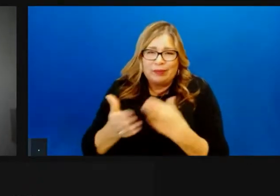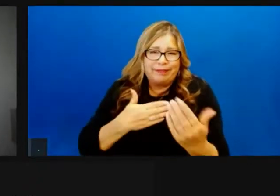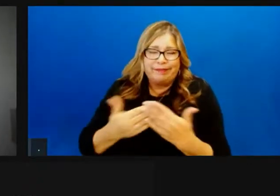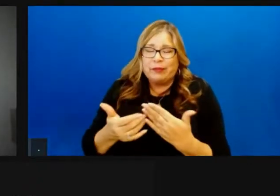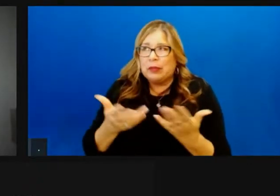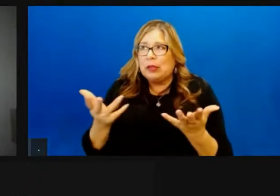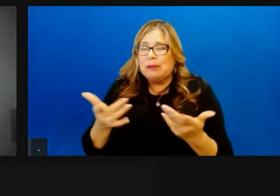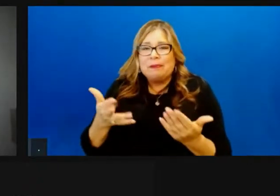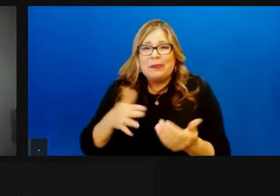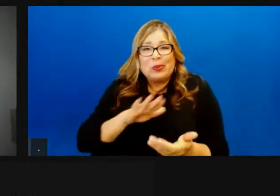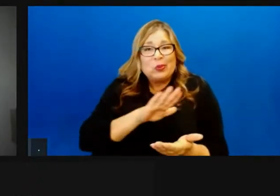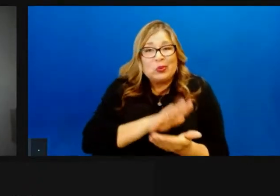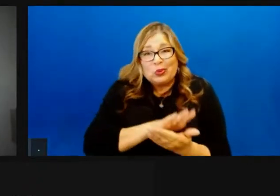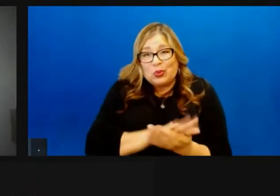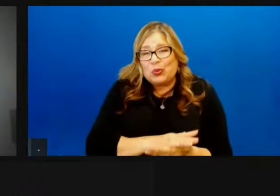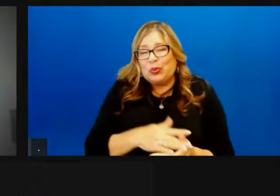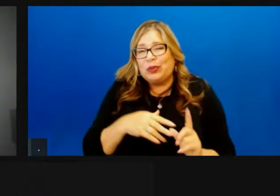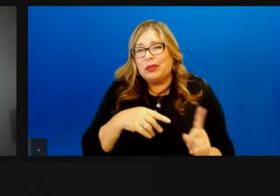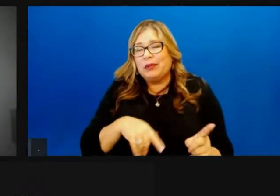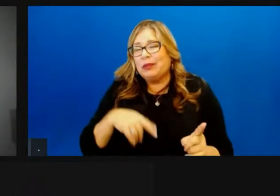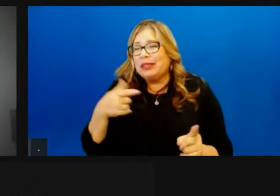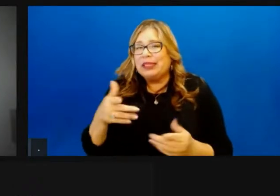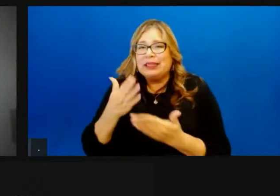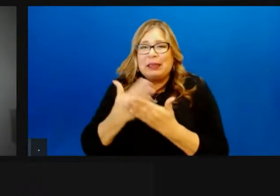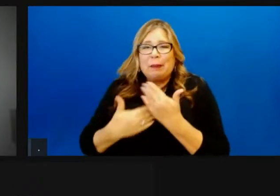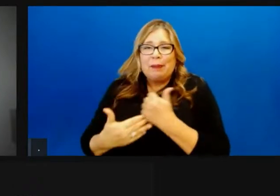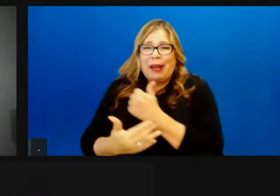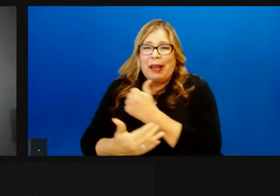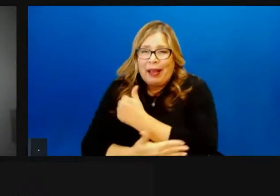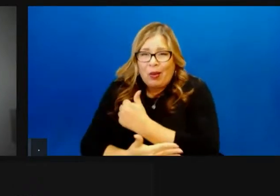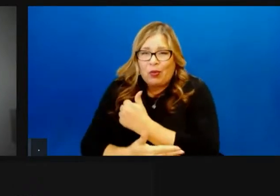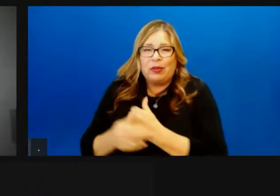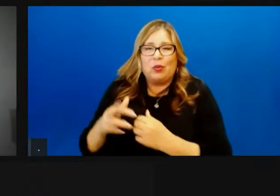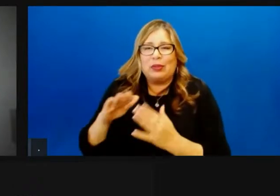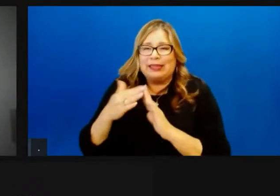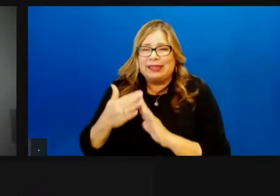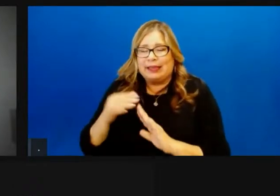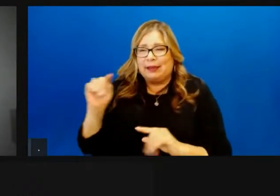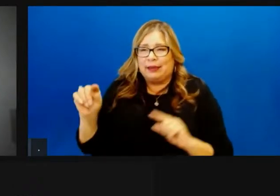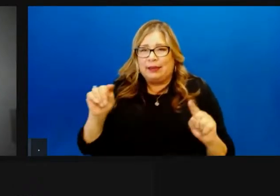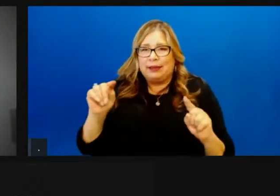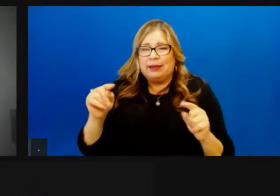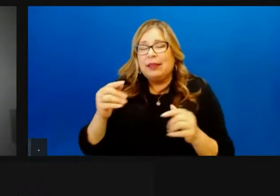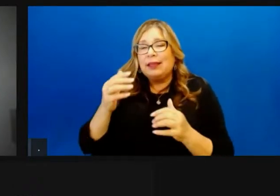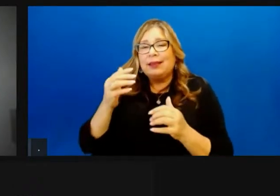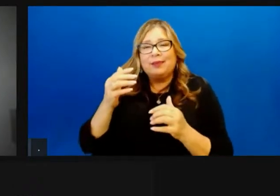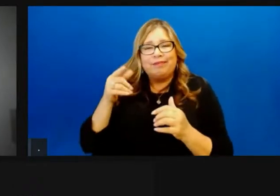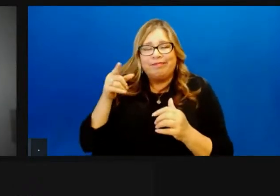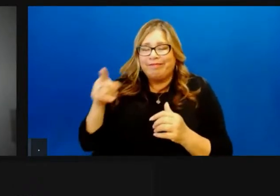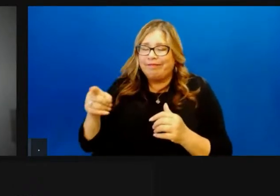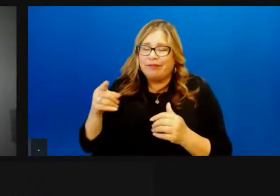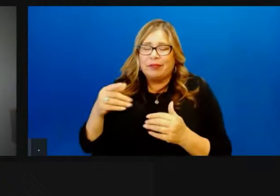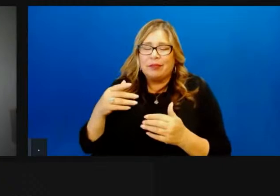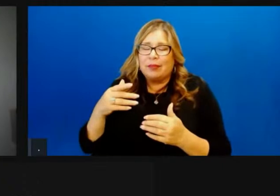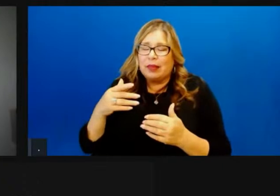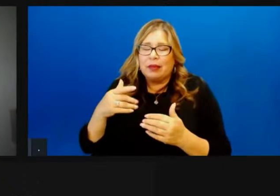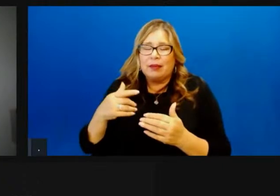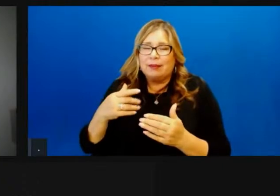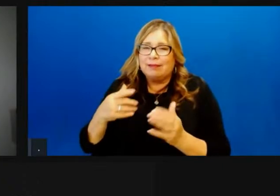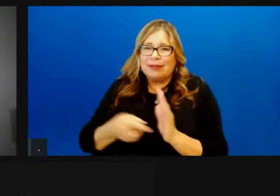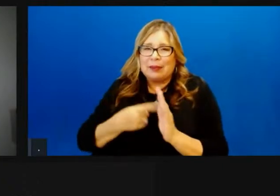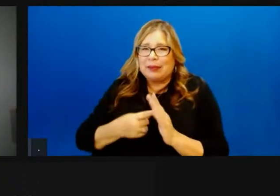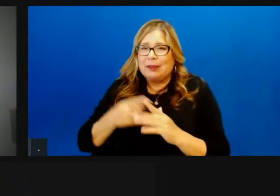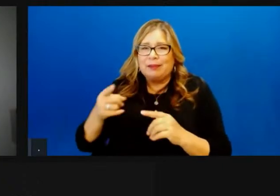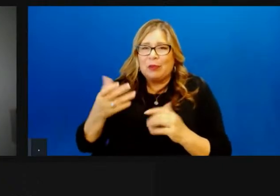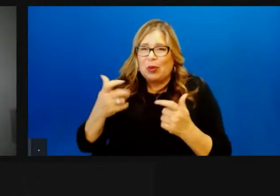city or a county, that there's a lot of energy on each of these different efforts, and we've seen it